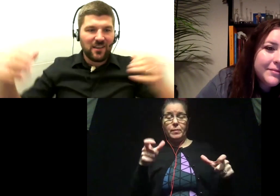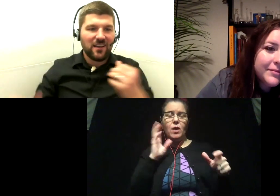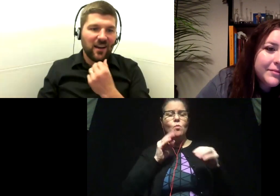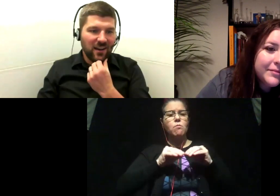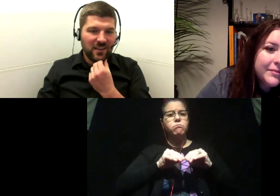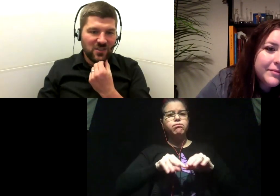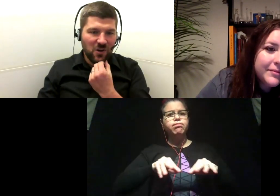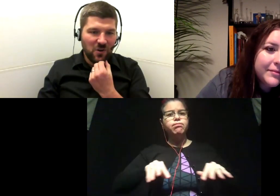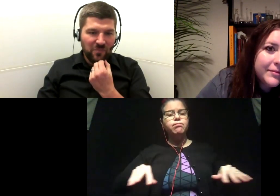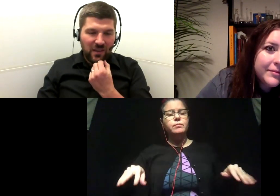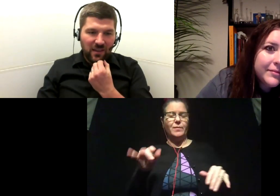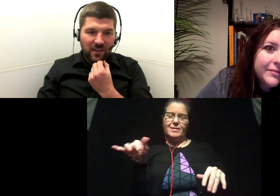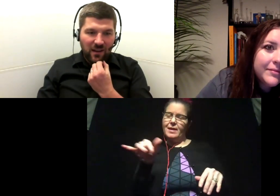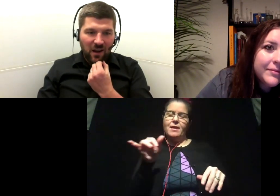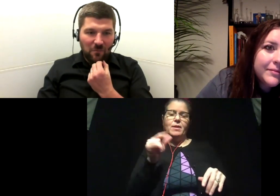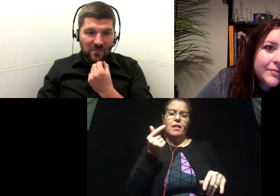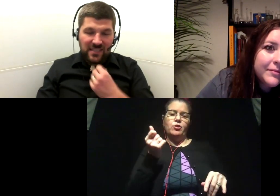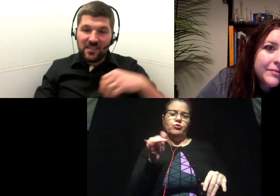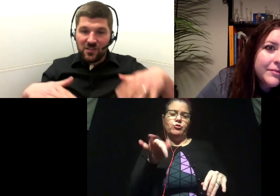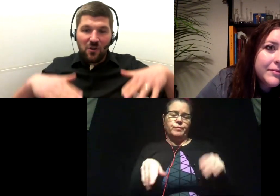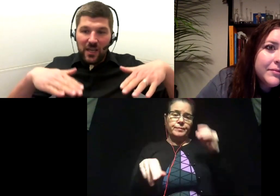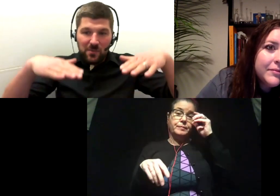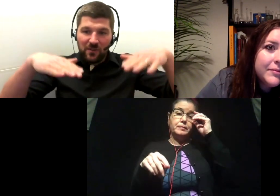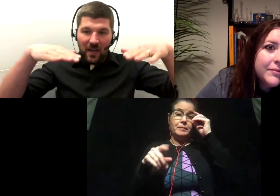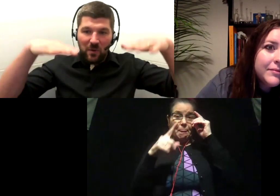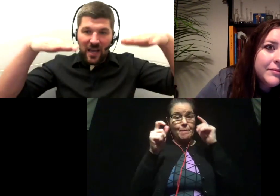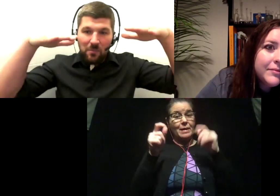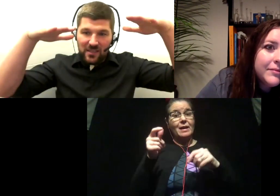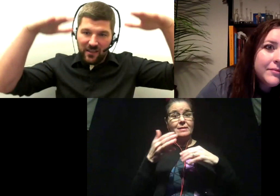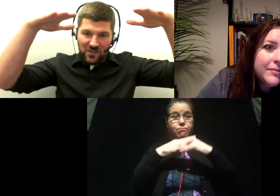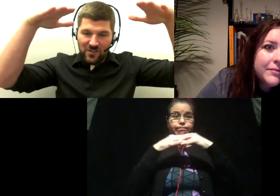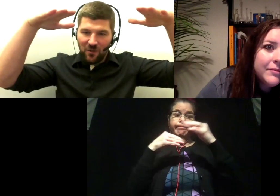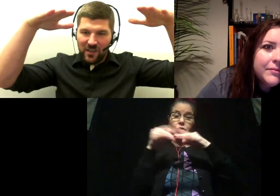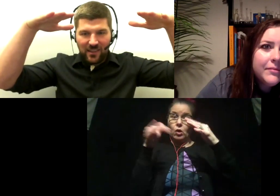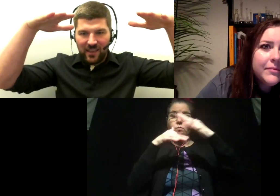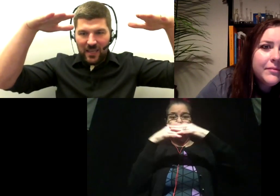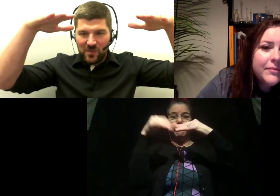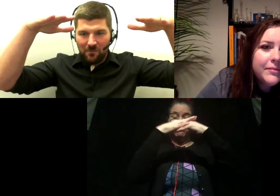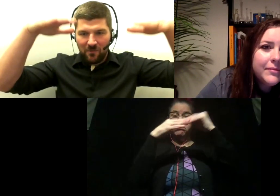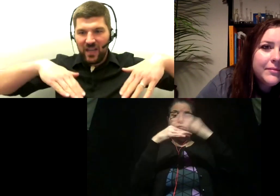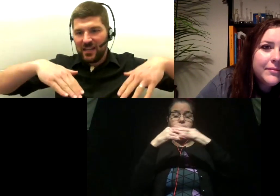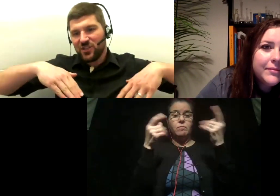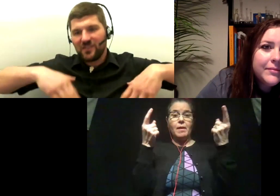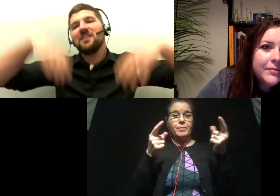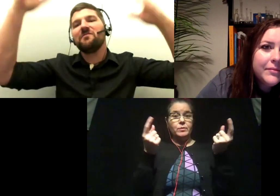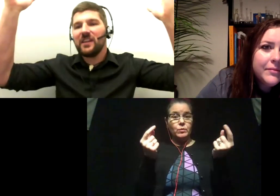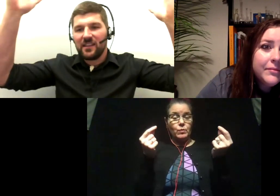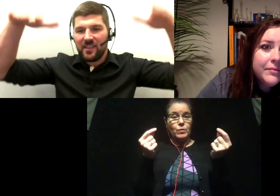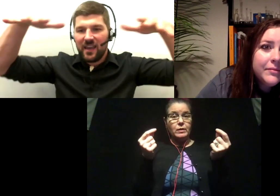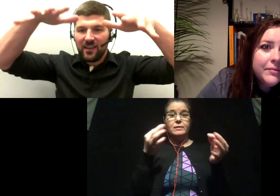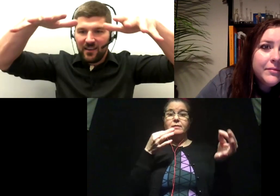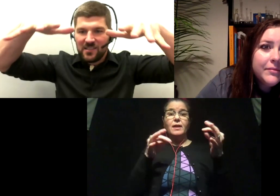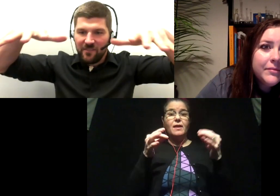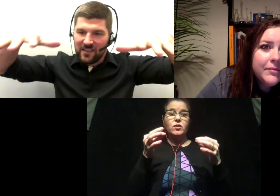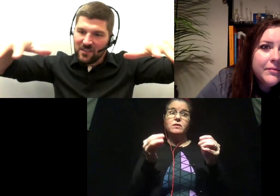does. And so since snow keeps building up on top of these glaciers, the only thing that keeps them from getting just infinitely